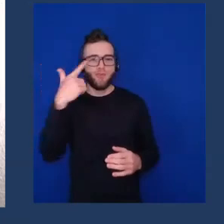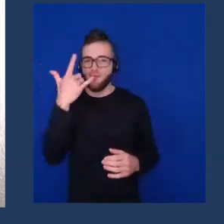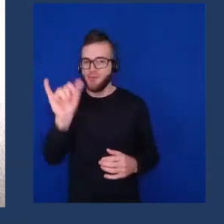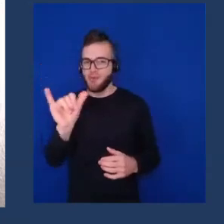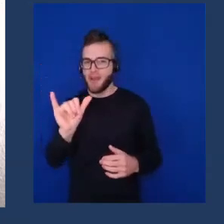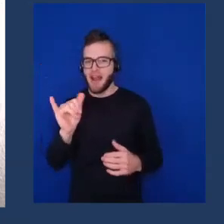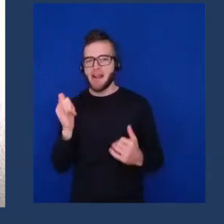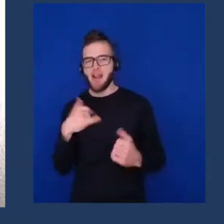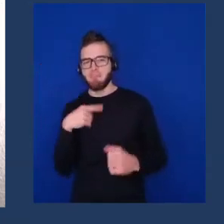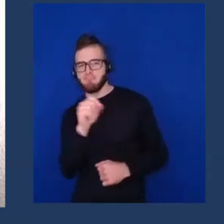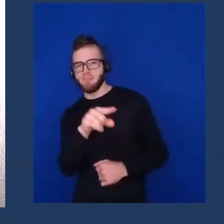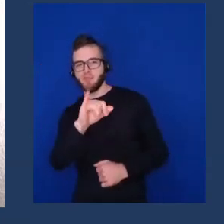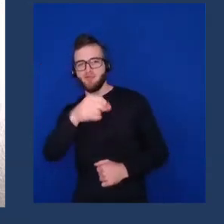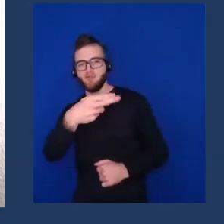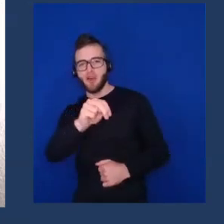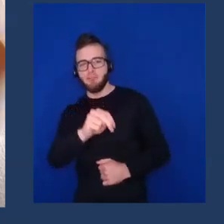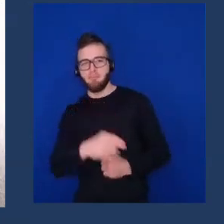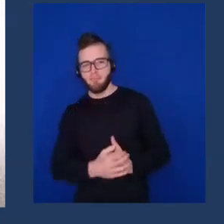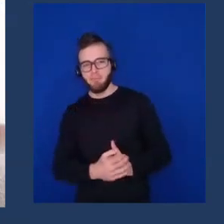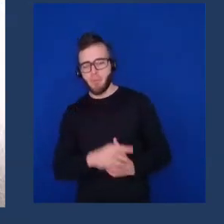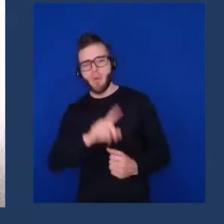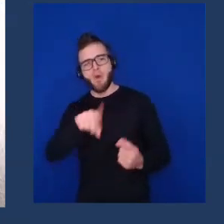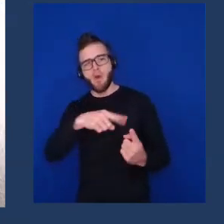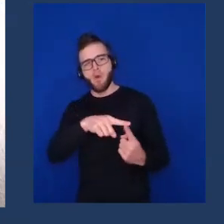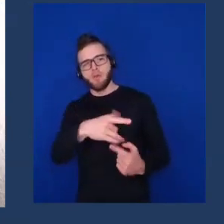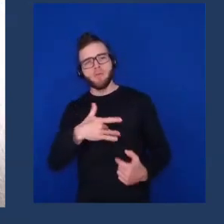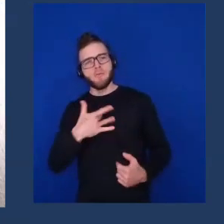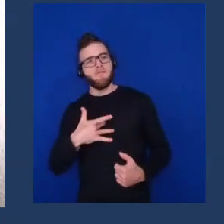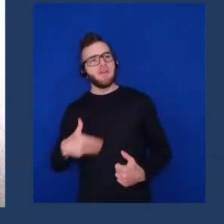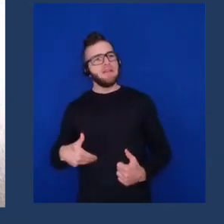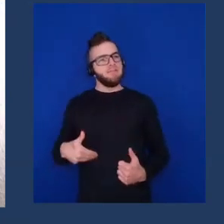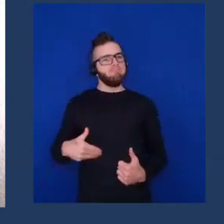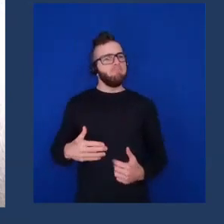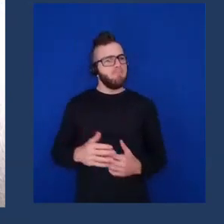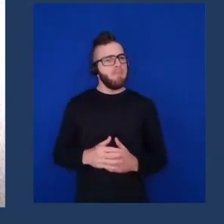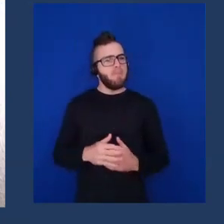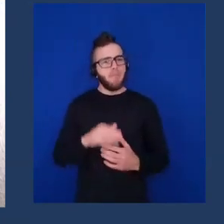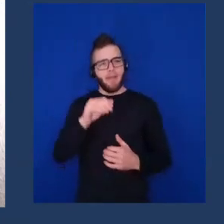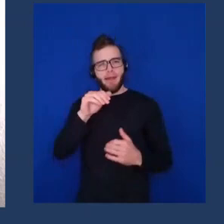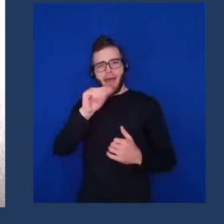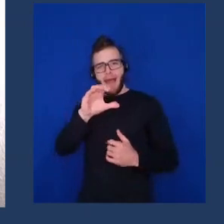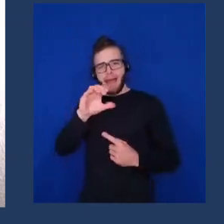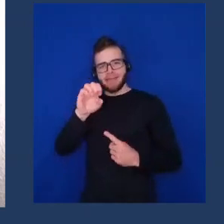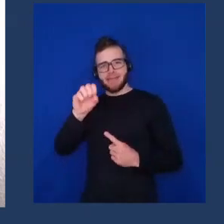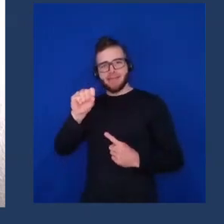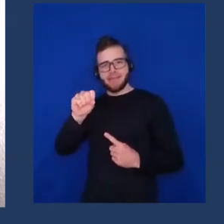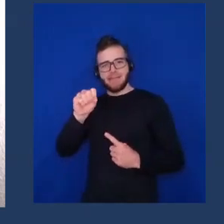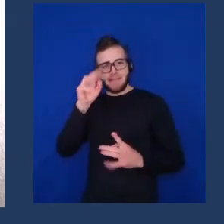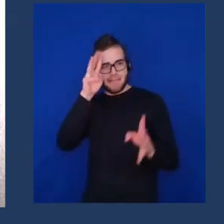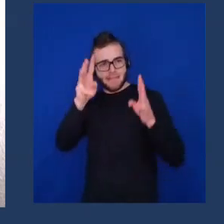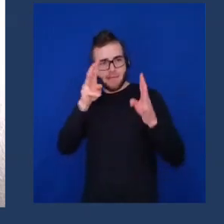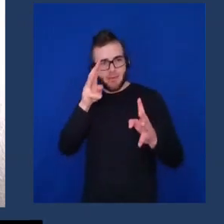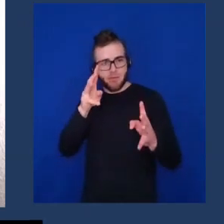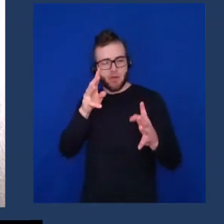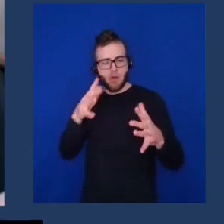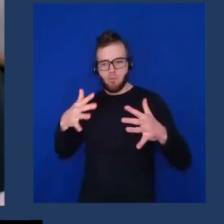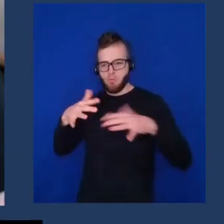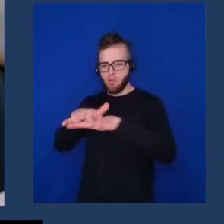When would you anticipate access innovations merging with sort of a standard human